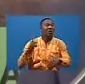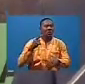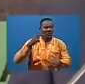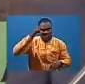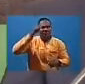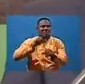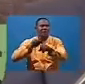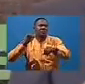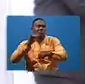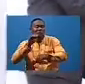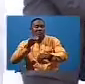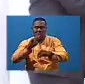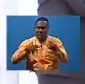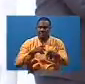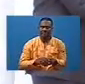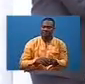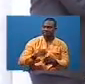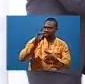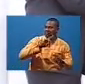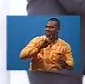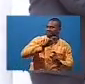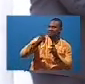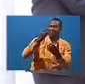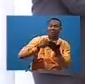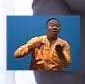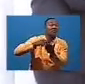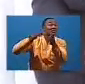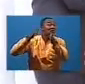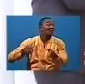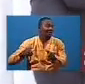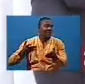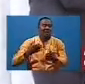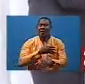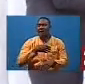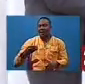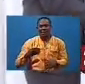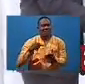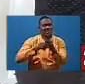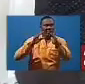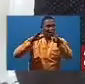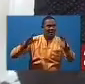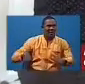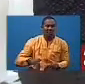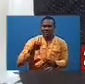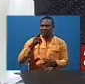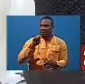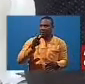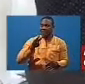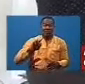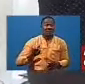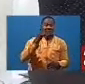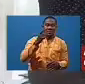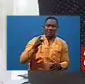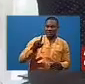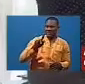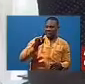their stewardship. Awards were presented to some journalists and media institutions. GTV News came first in